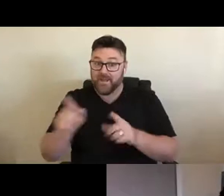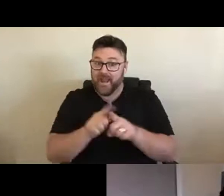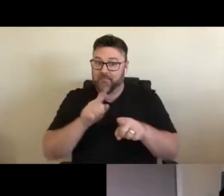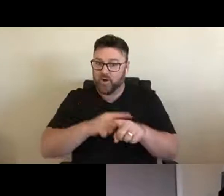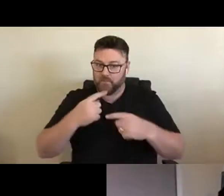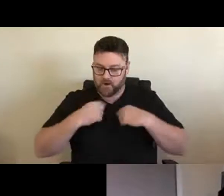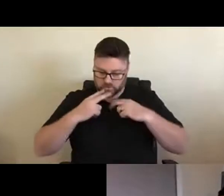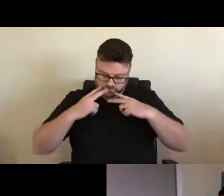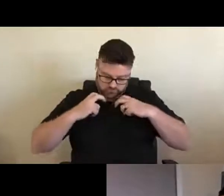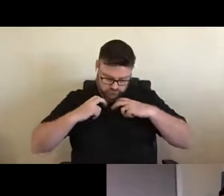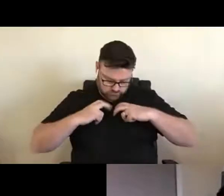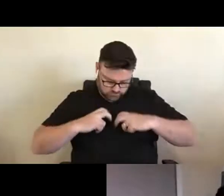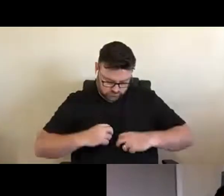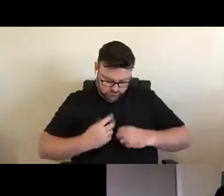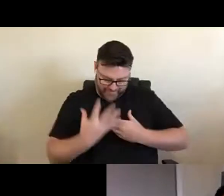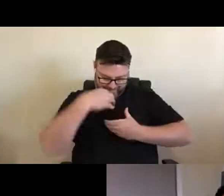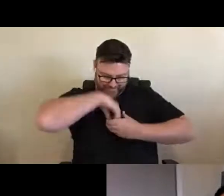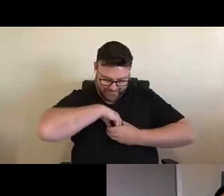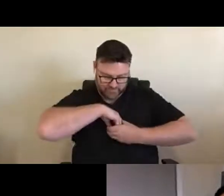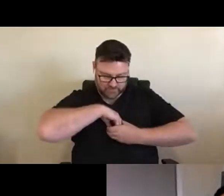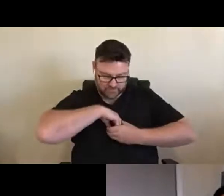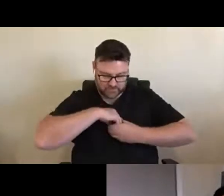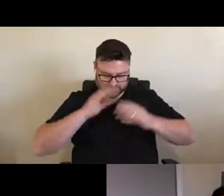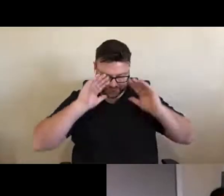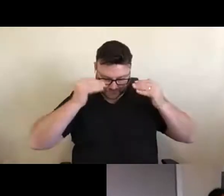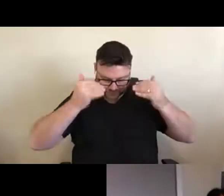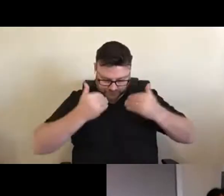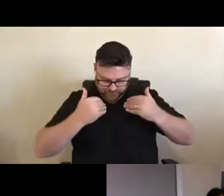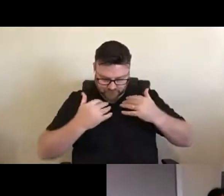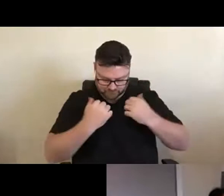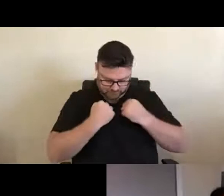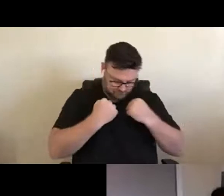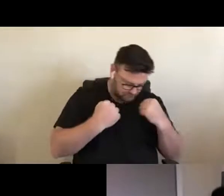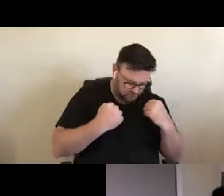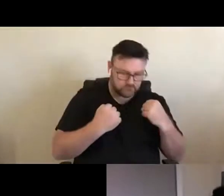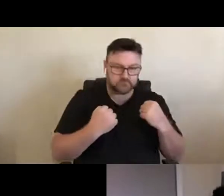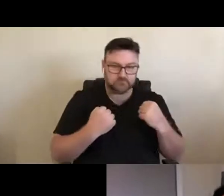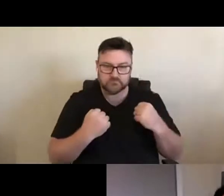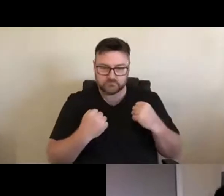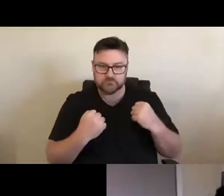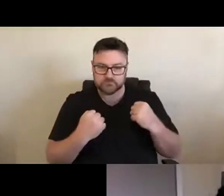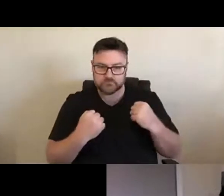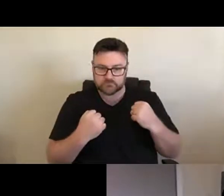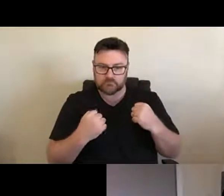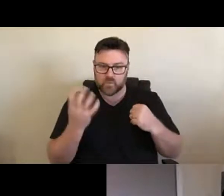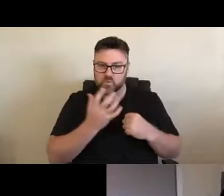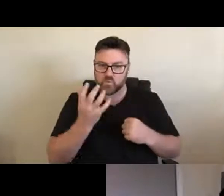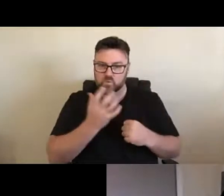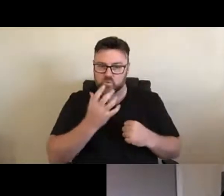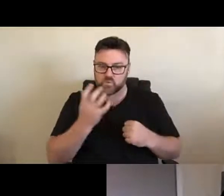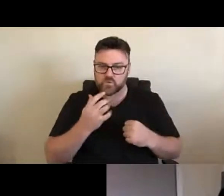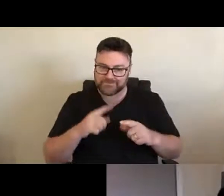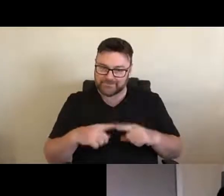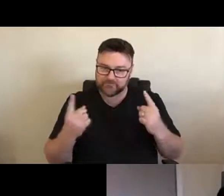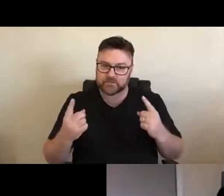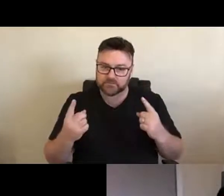inwards, which was something else. The natural terrain is definitely a refuge and space that I